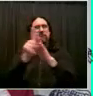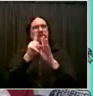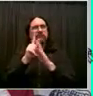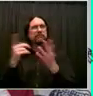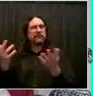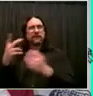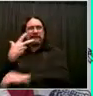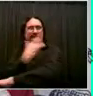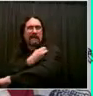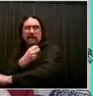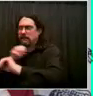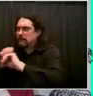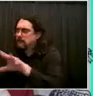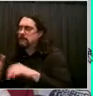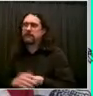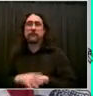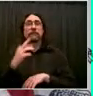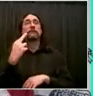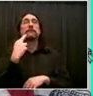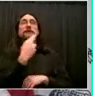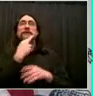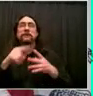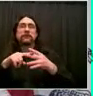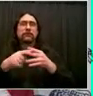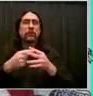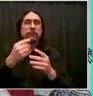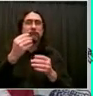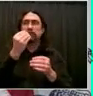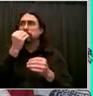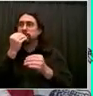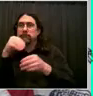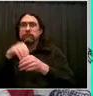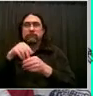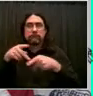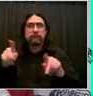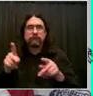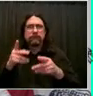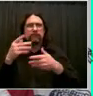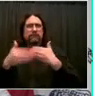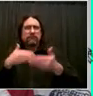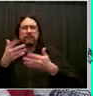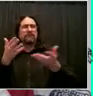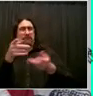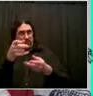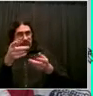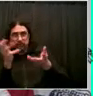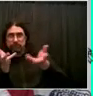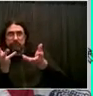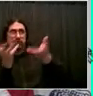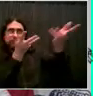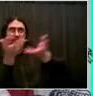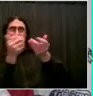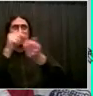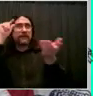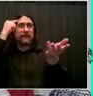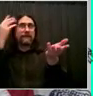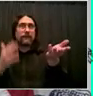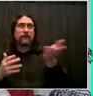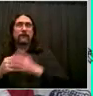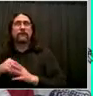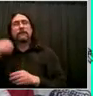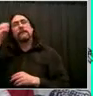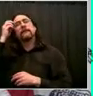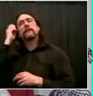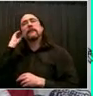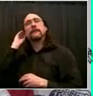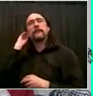him was and what you talked about. Weeks ago, I know we were talking about COVID,